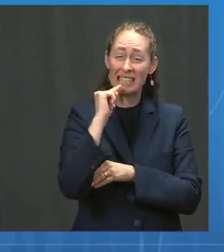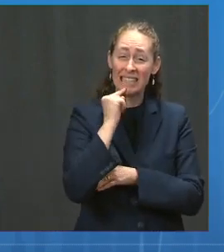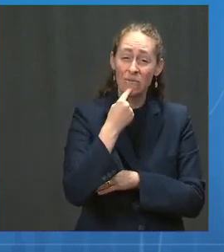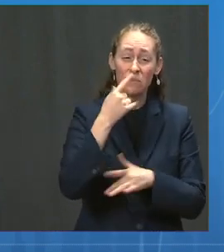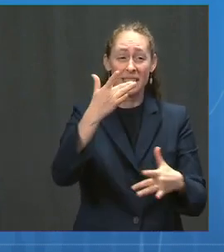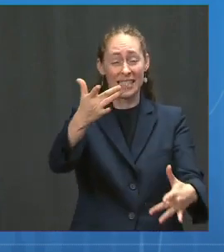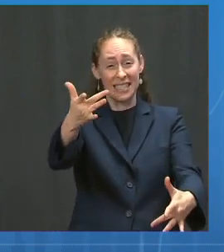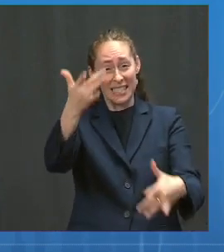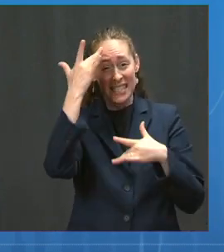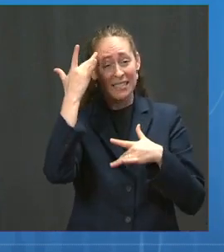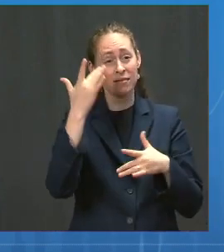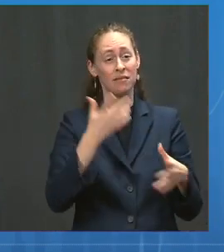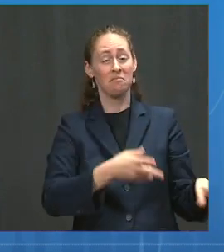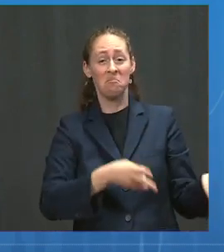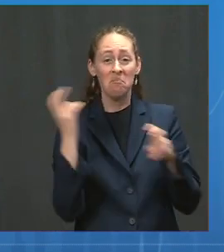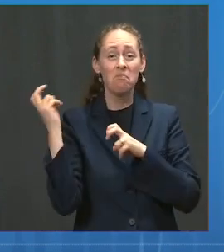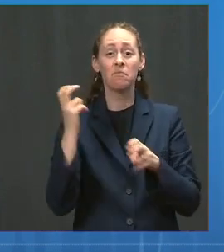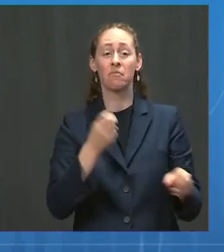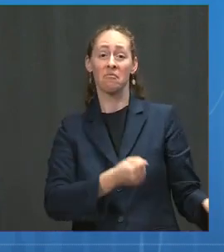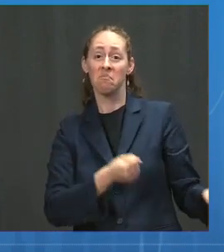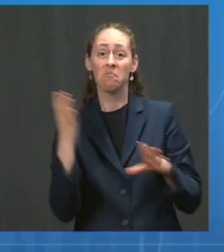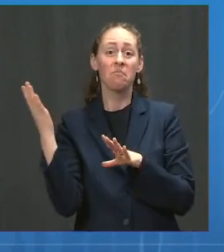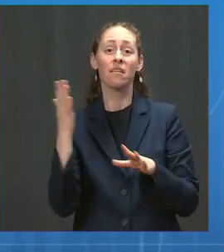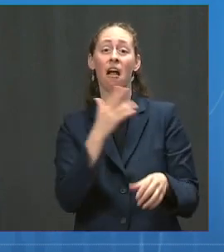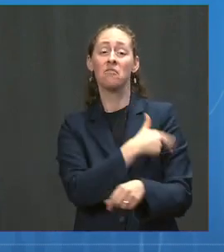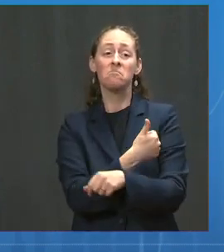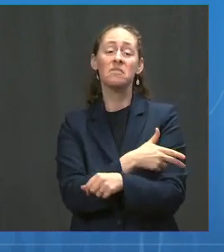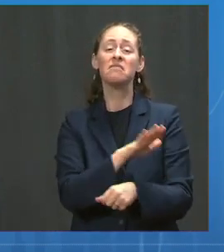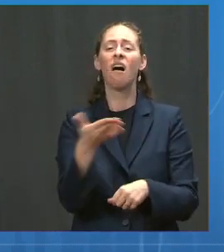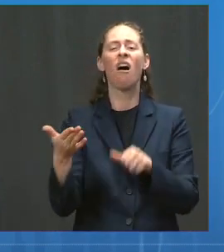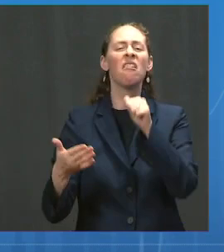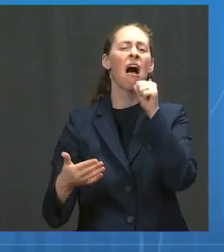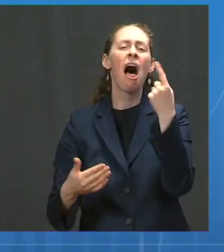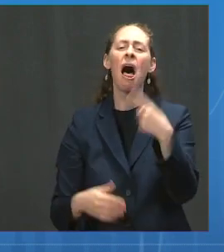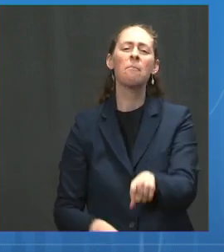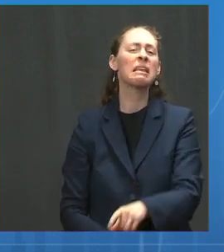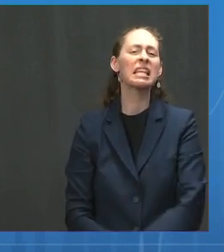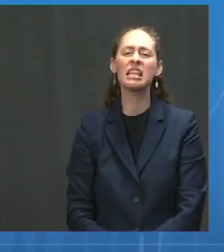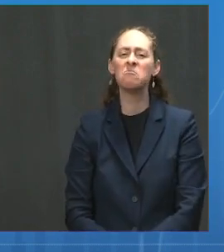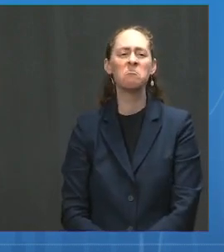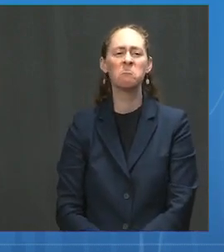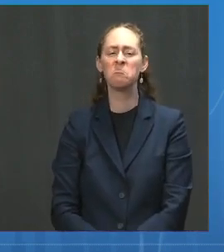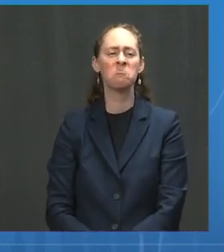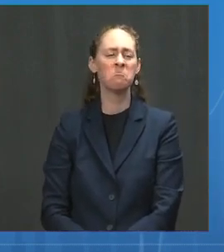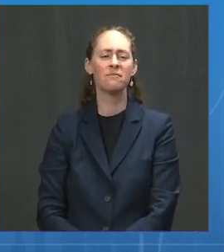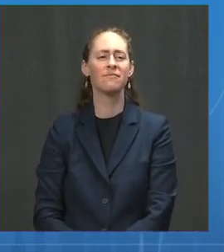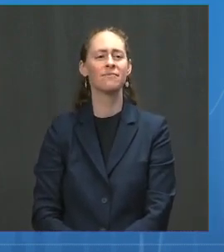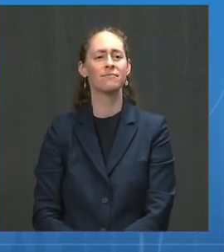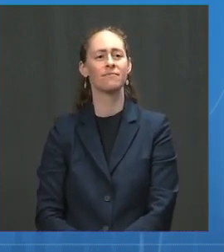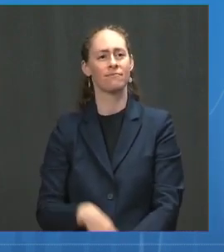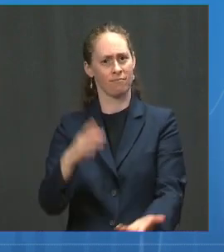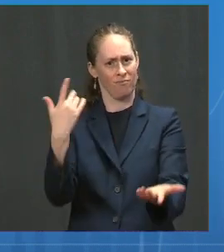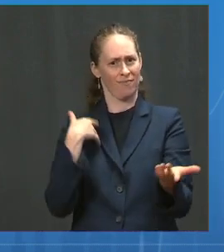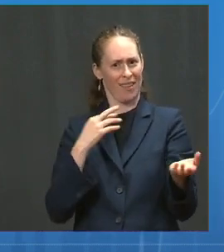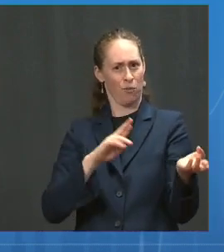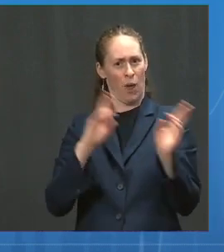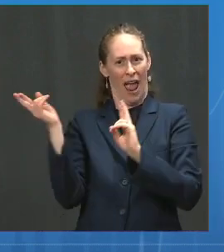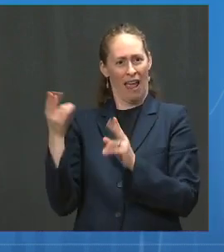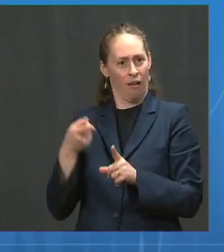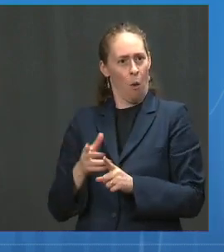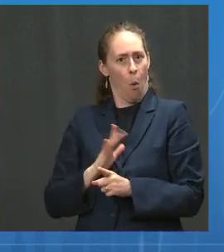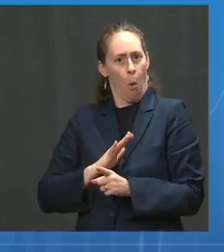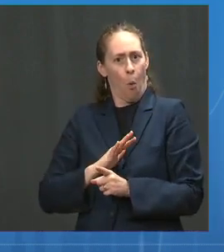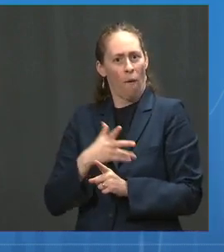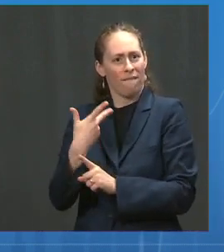Now, this reflects the reality that we have the most effective tool we need to keep us safe and end this pandemic, and that is a vaccine.